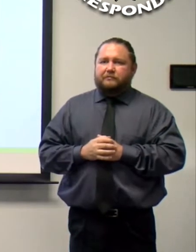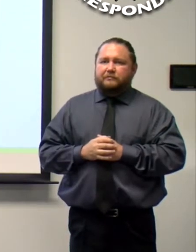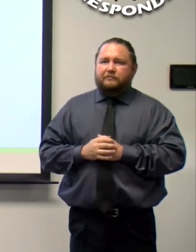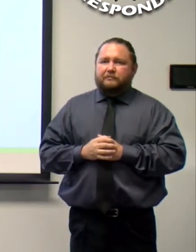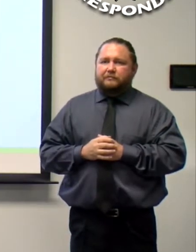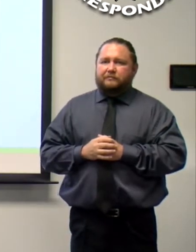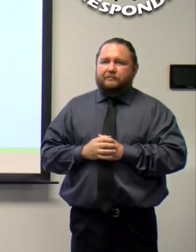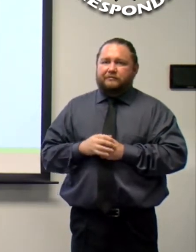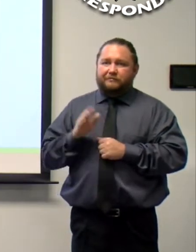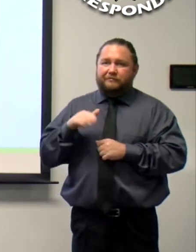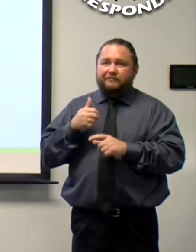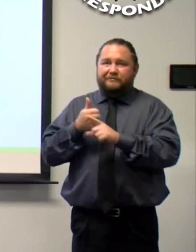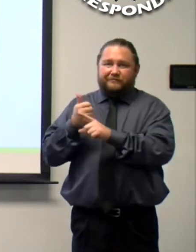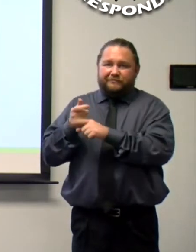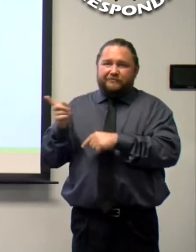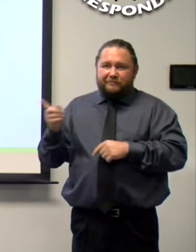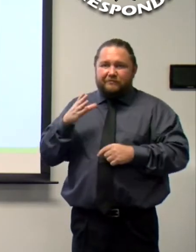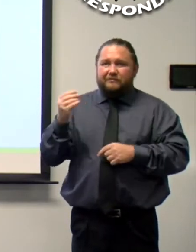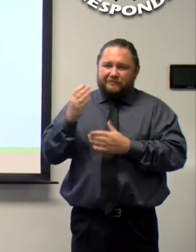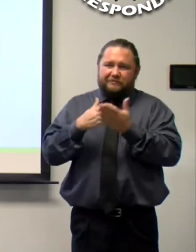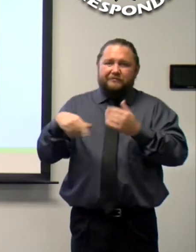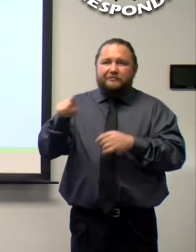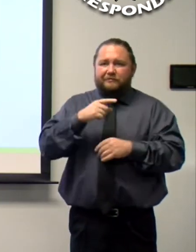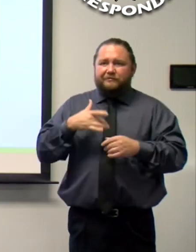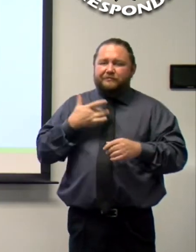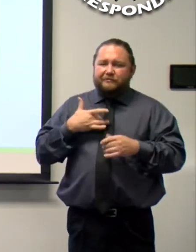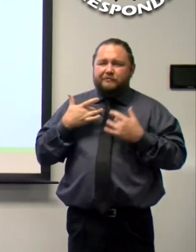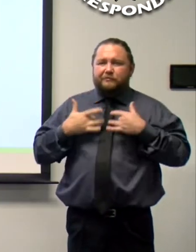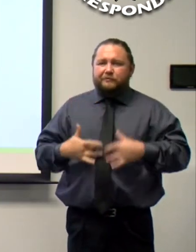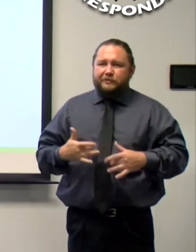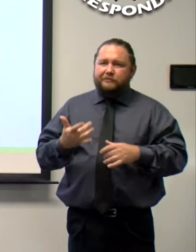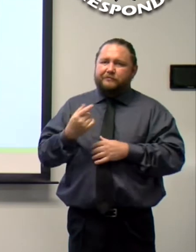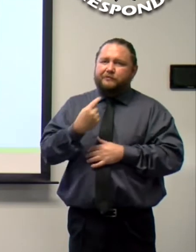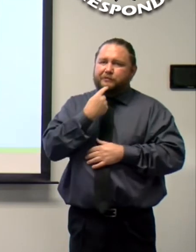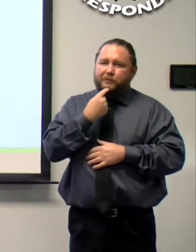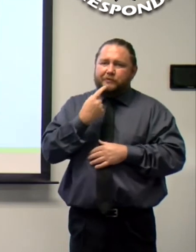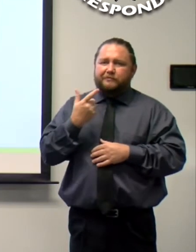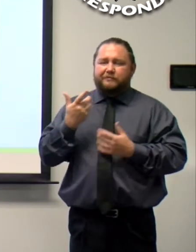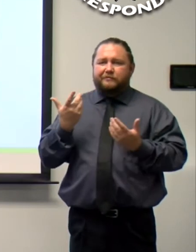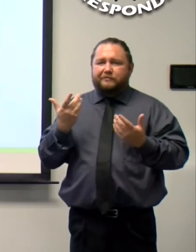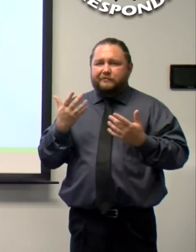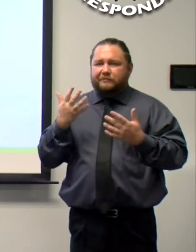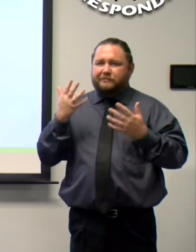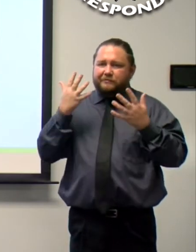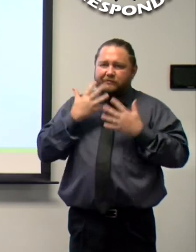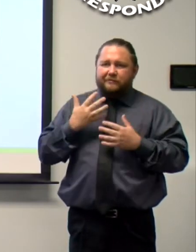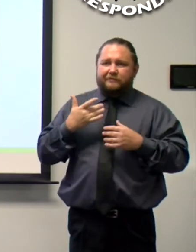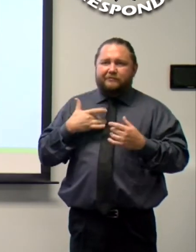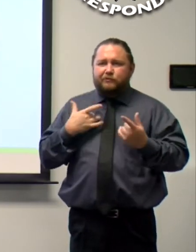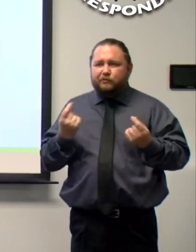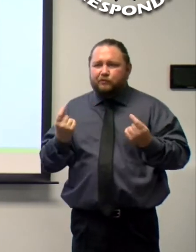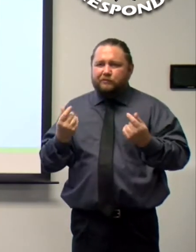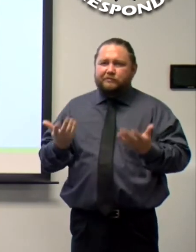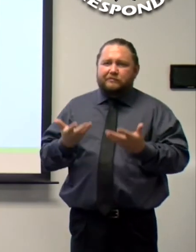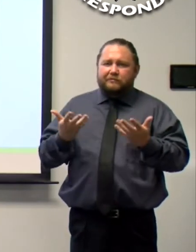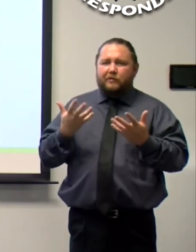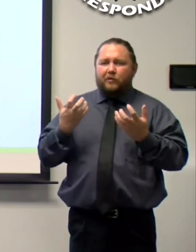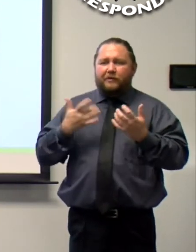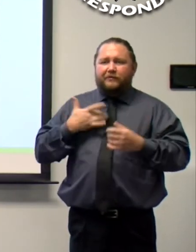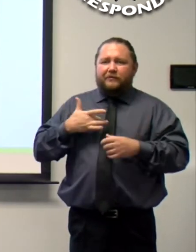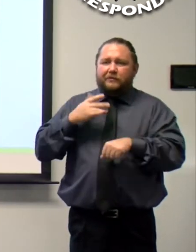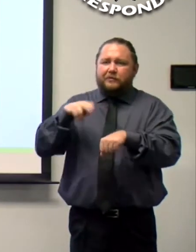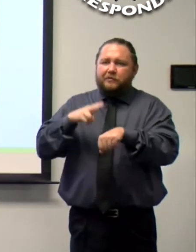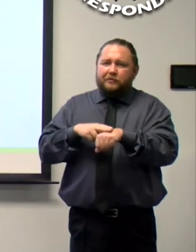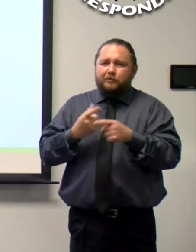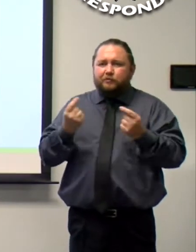to wonder, is this really worth it? But again, we're doing something very important by working together.